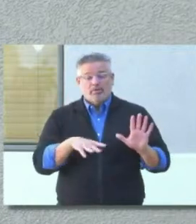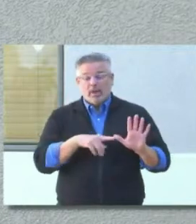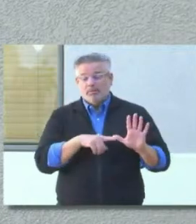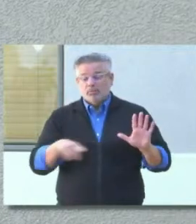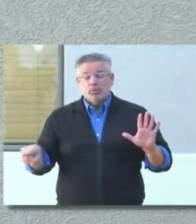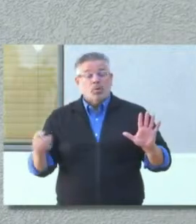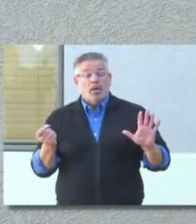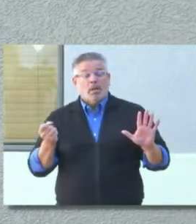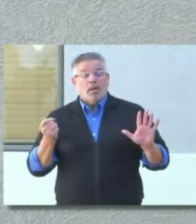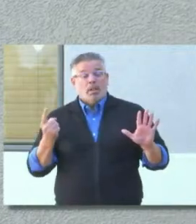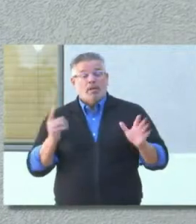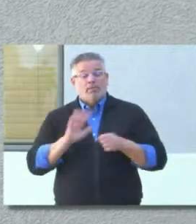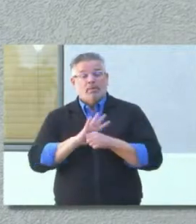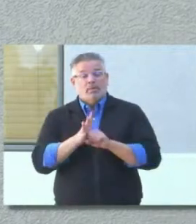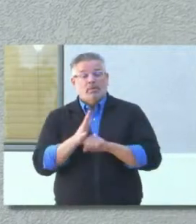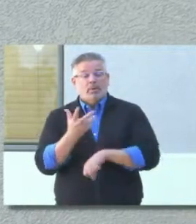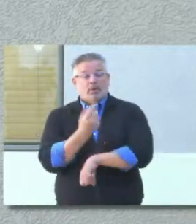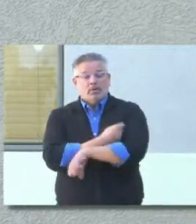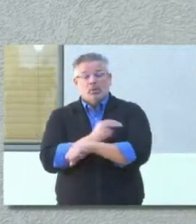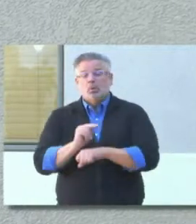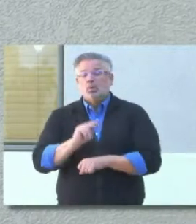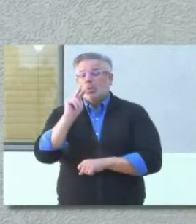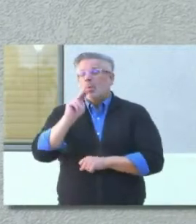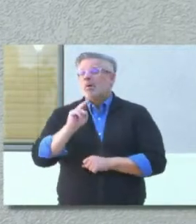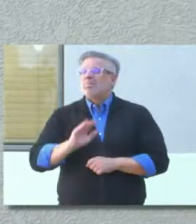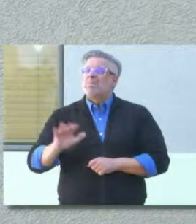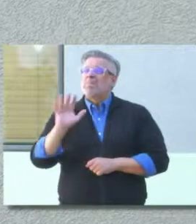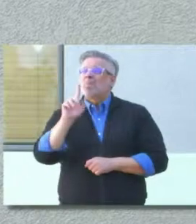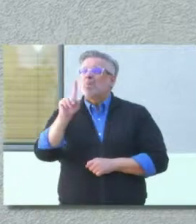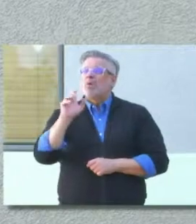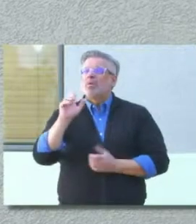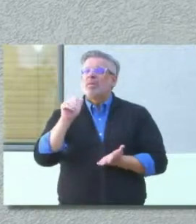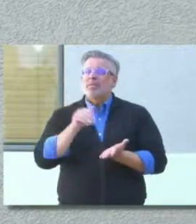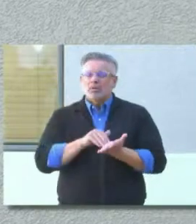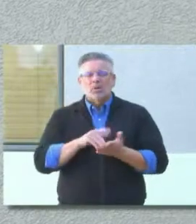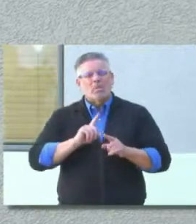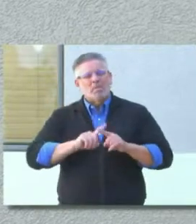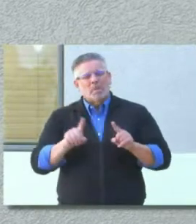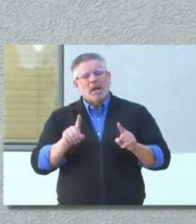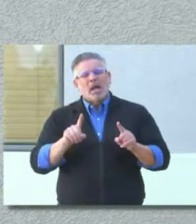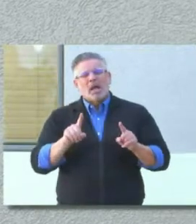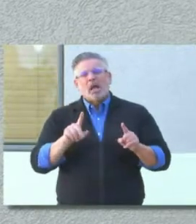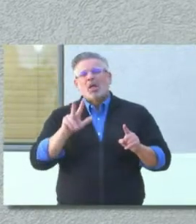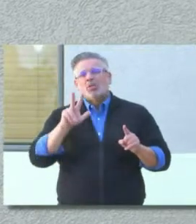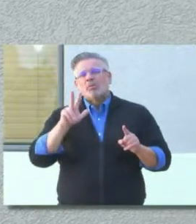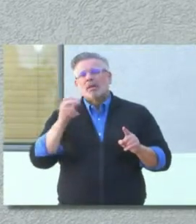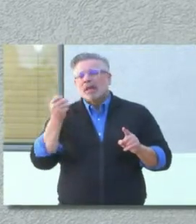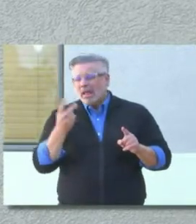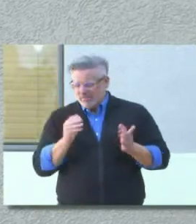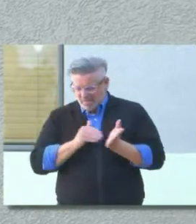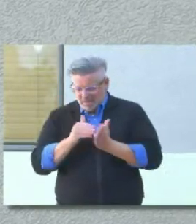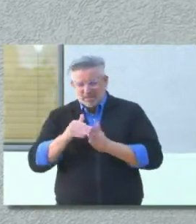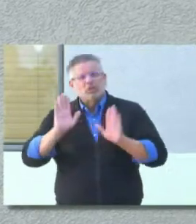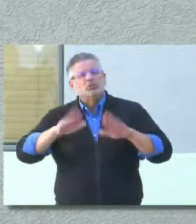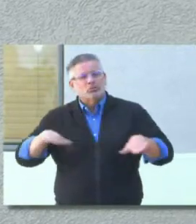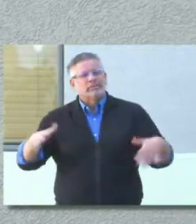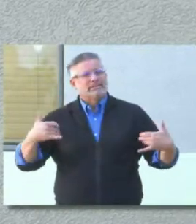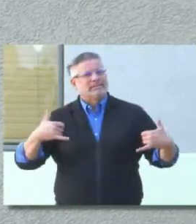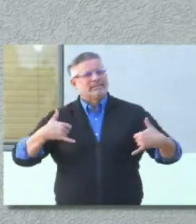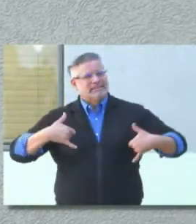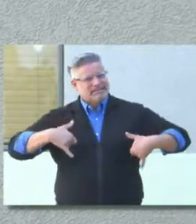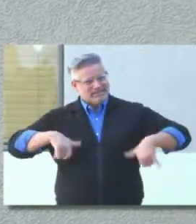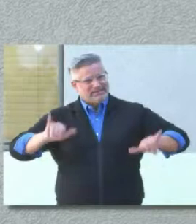to 11 vaccinated. Now north of 100,000 have been vaccinated, but we have roughly 3.5 million children